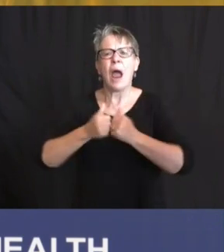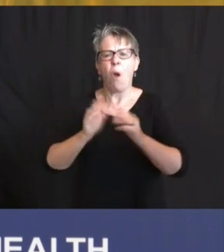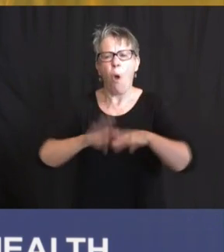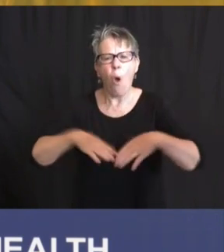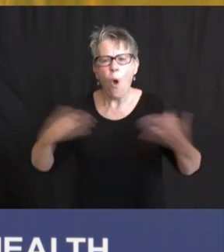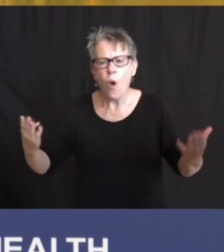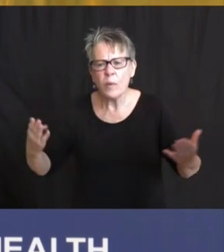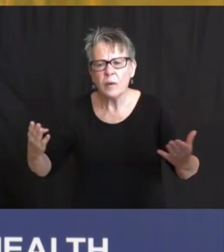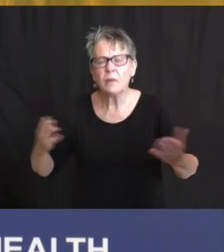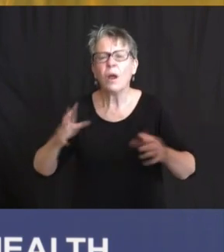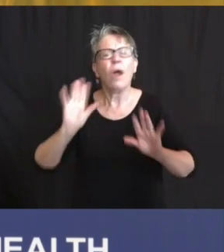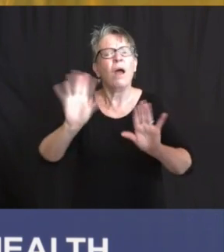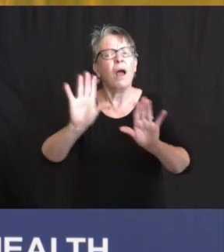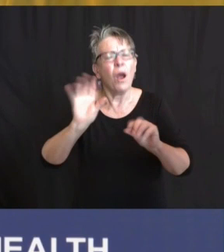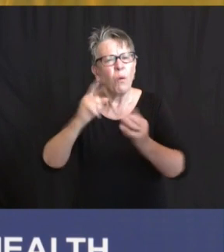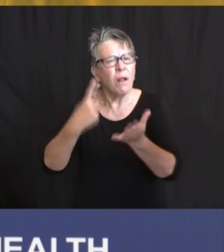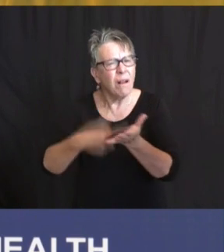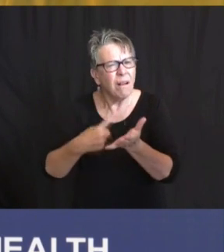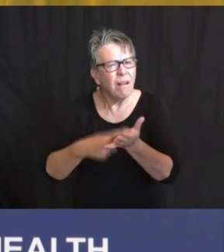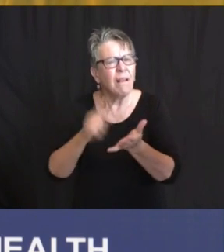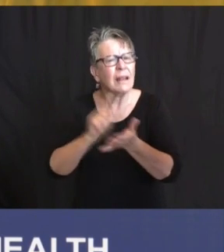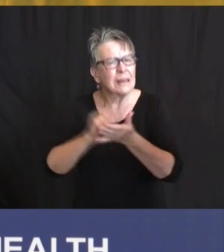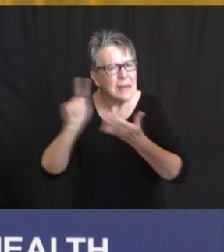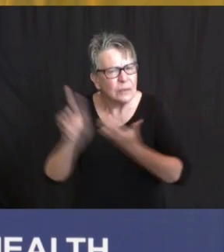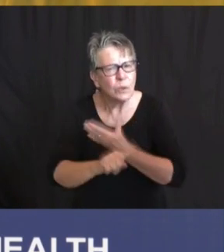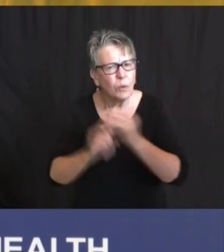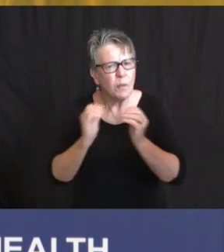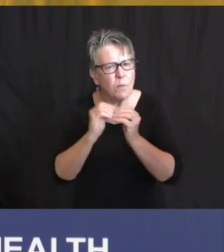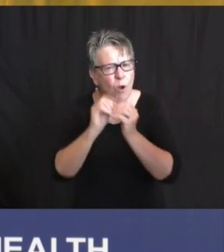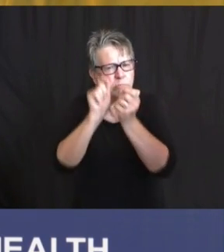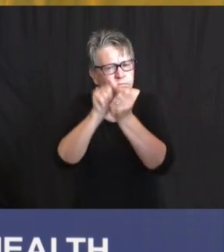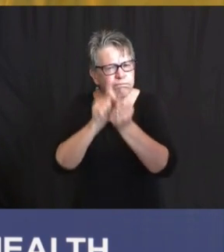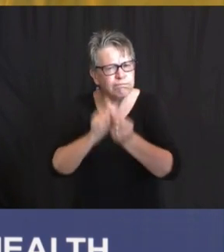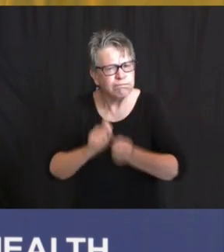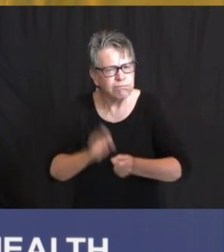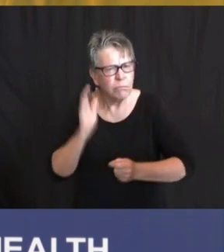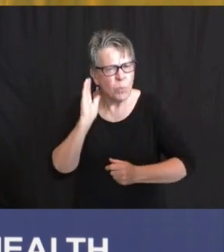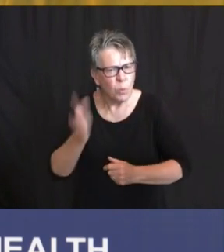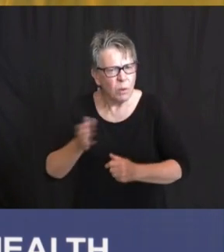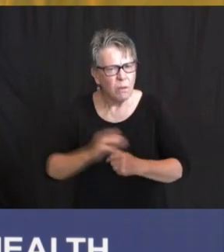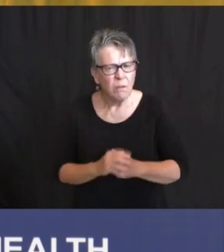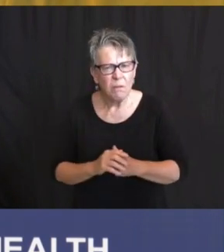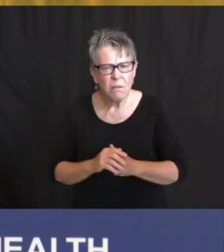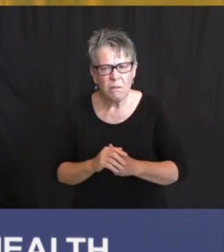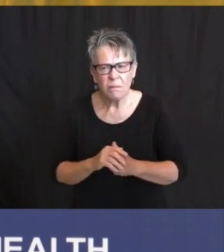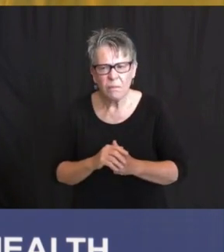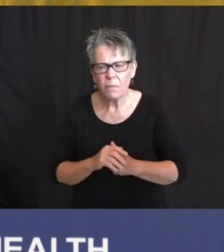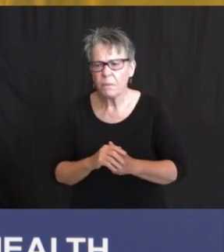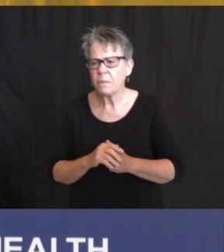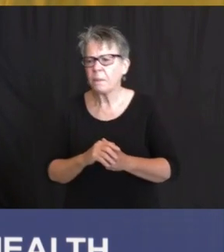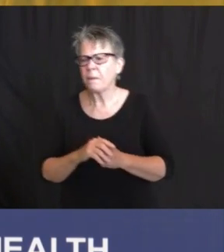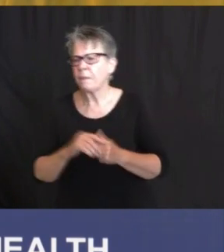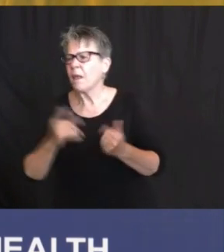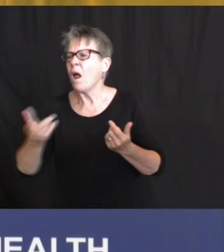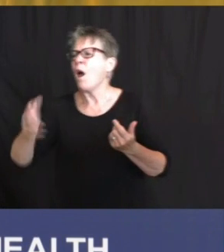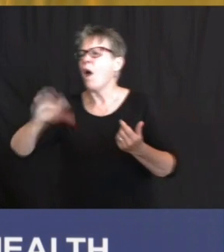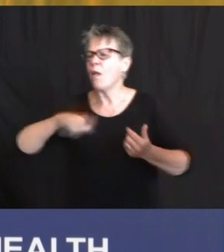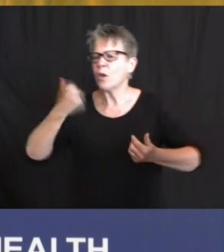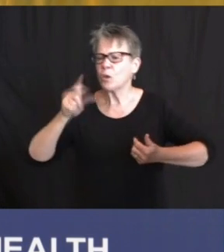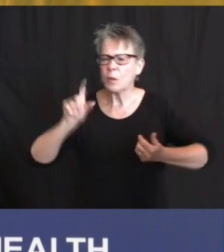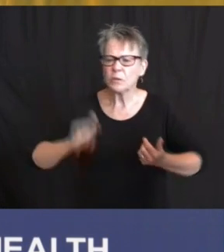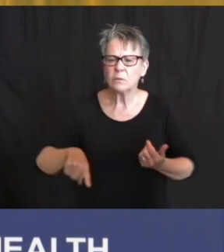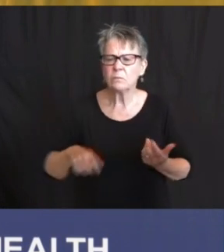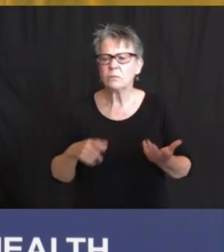a holiday for state workers like Governor Cuomo did in New York? And last one, Governor, I know you said you can't comment on the lawsuit